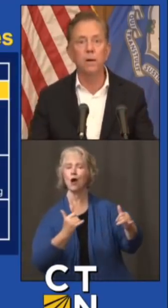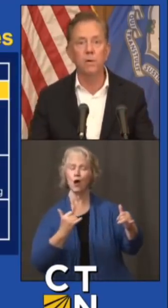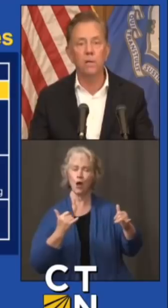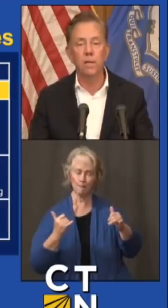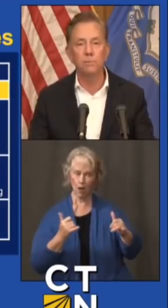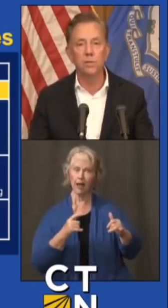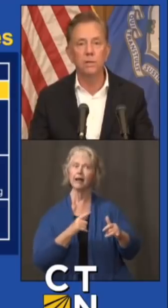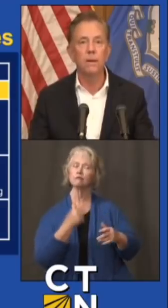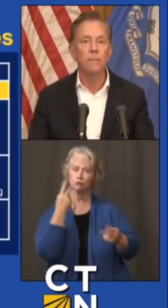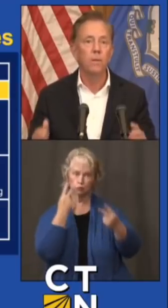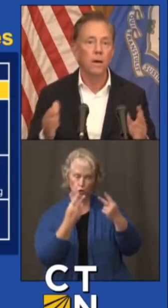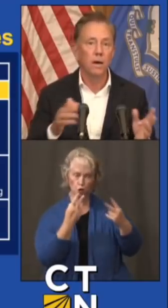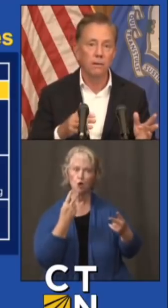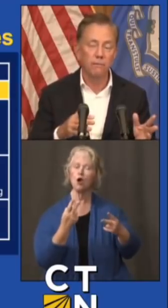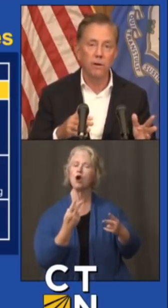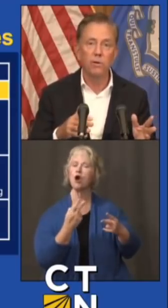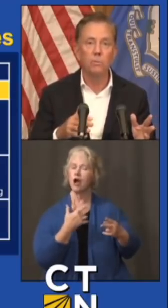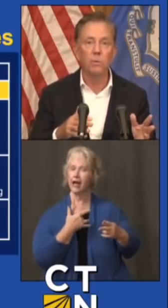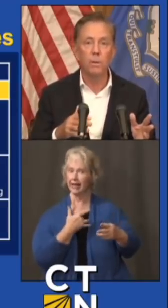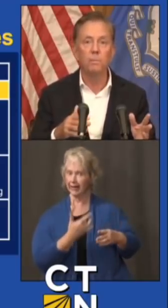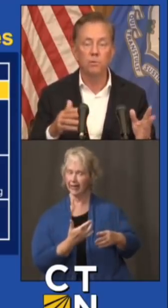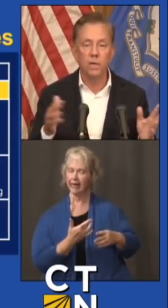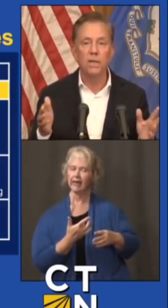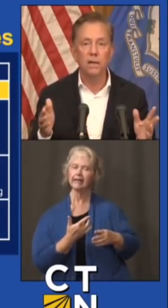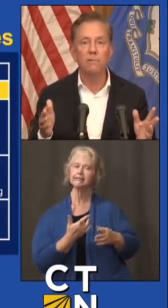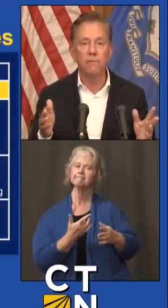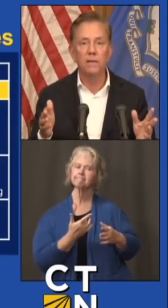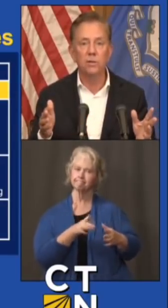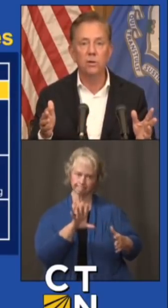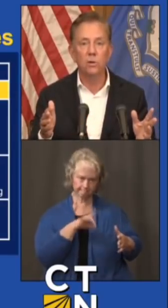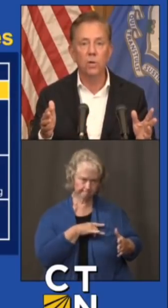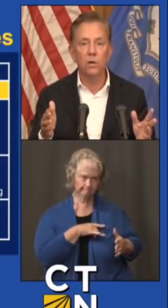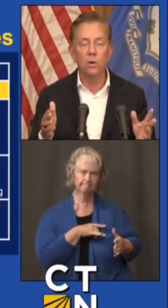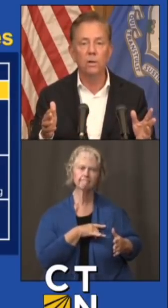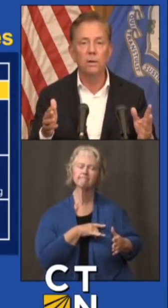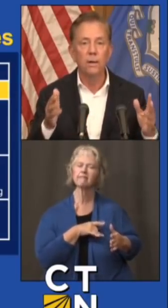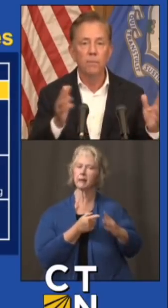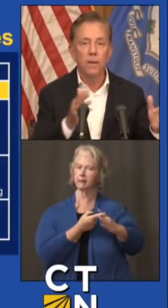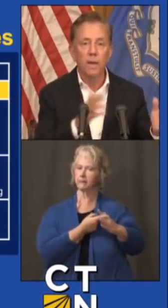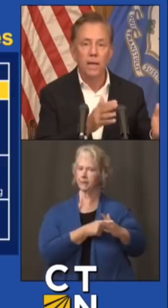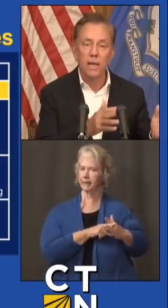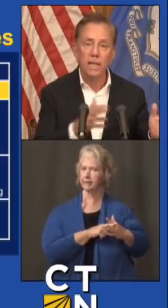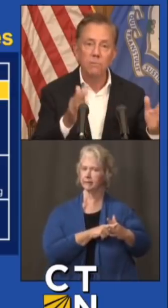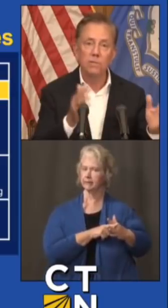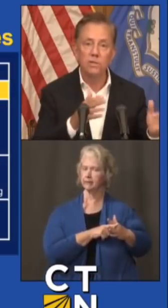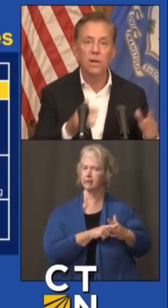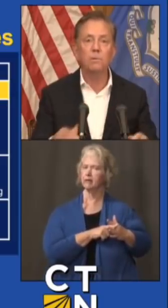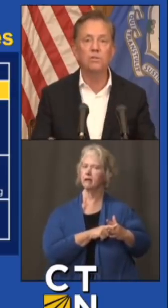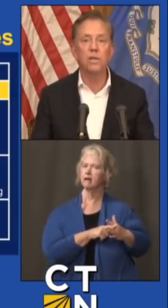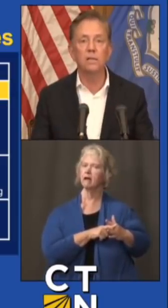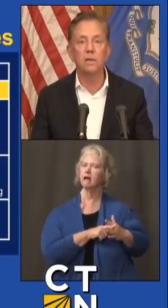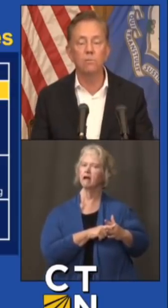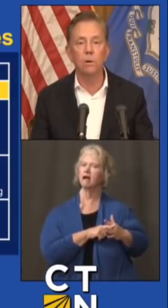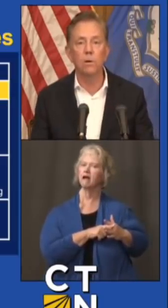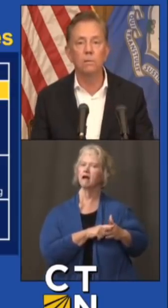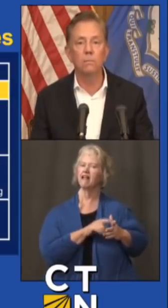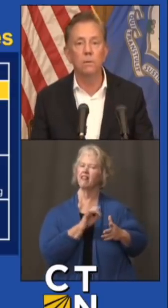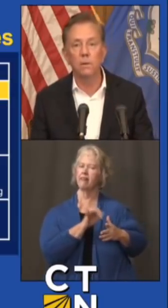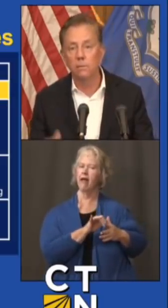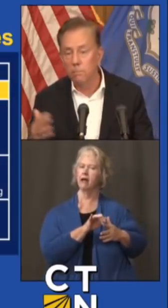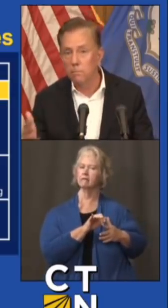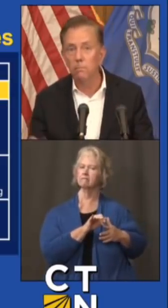up there at Clemson. A fair number of people did get infected early on, and then that was the 10% that